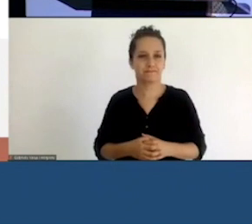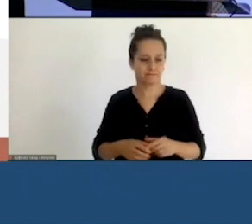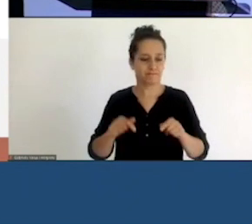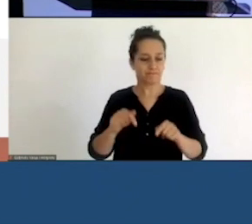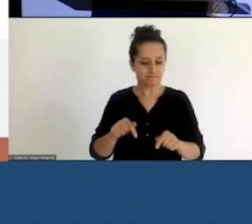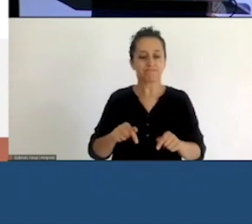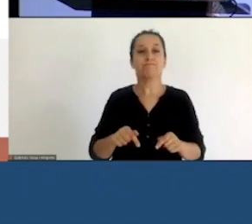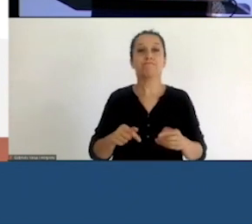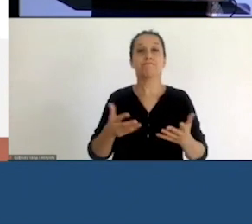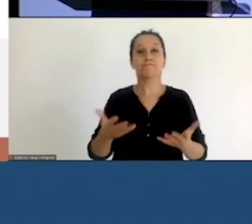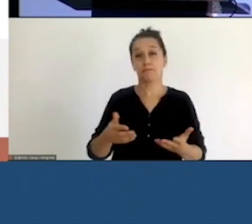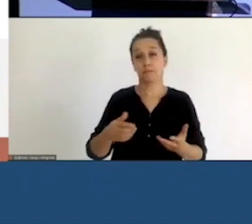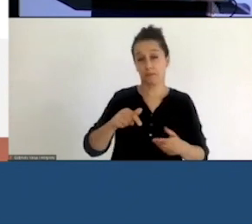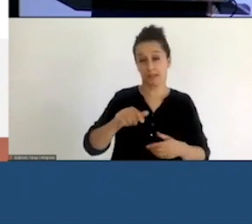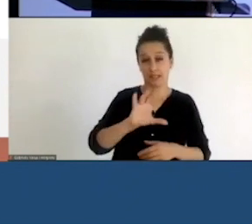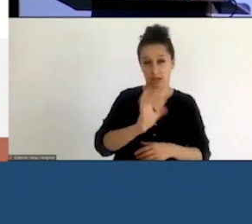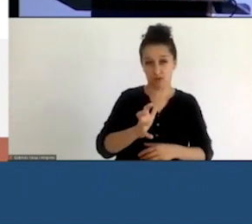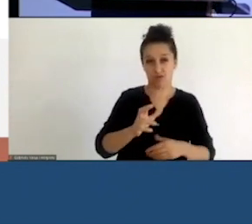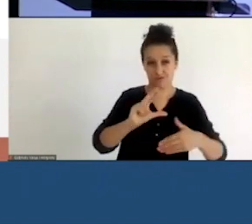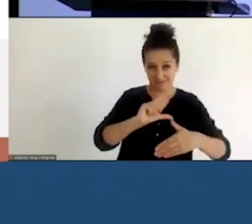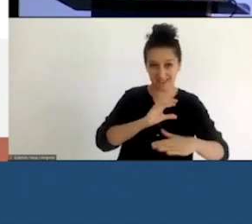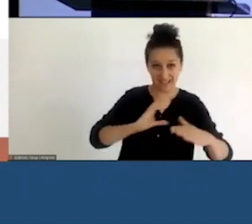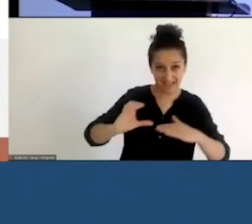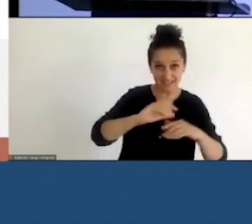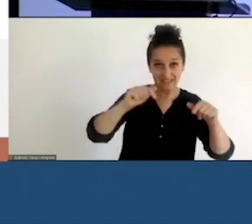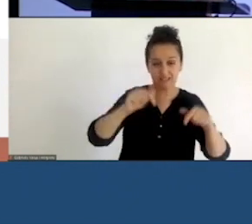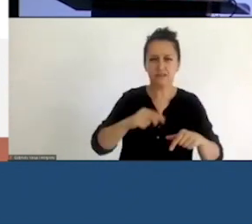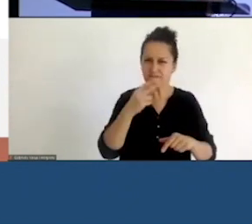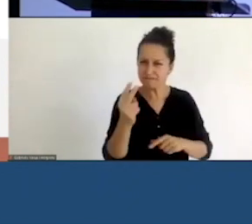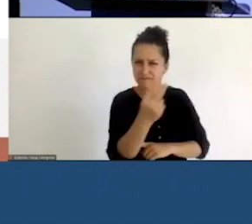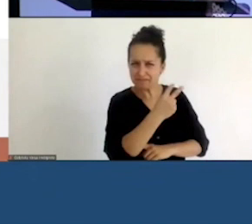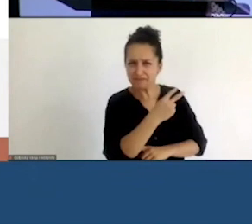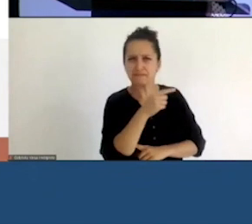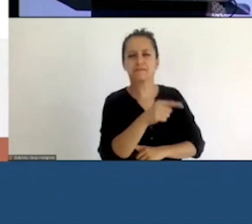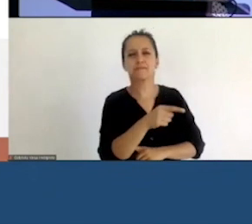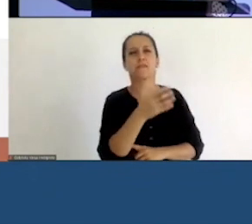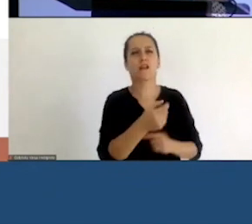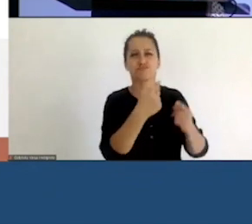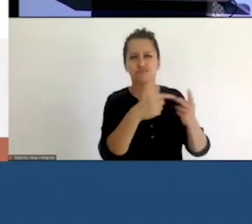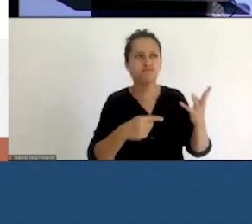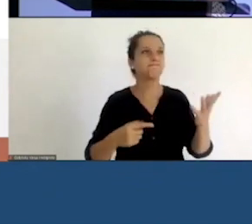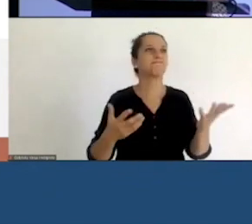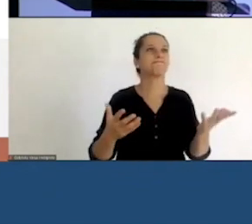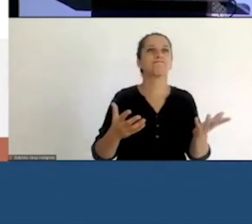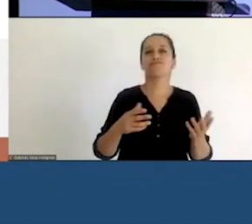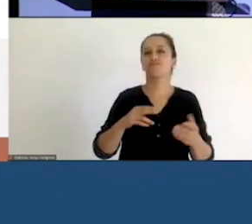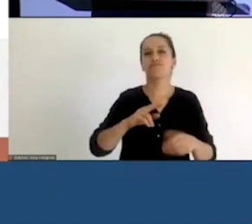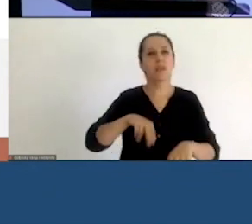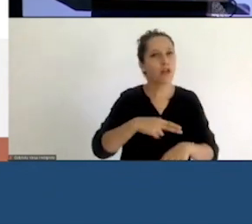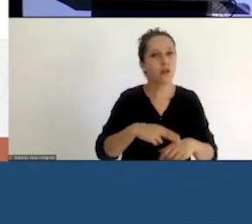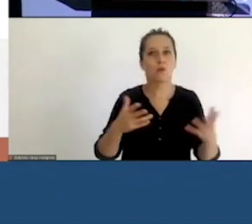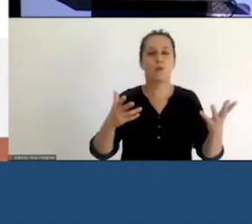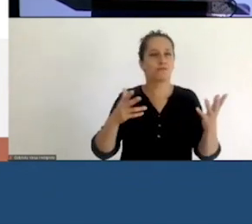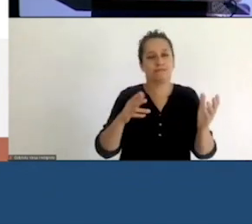biodiversity. So we have it a flash, but in the document, it's just a little detail here, but in the document we can